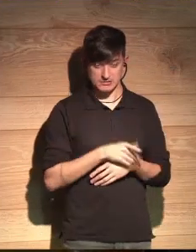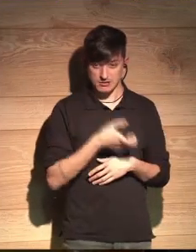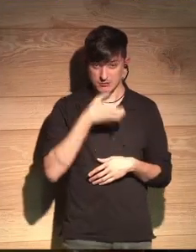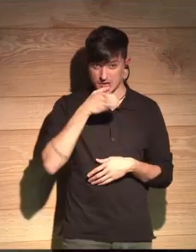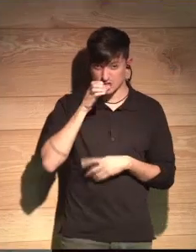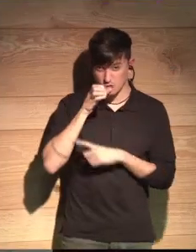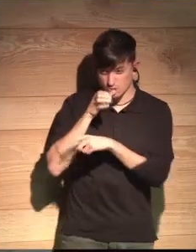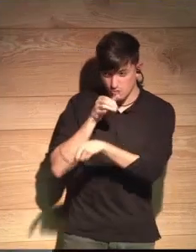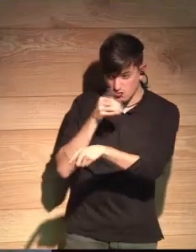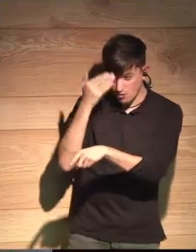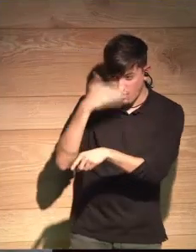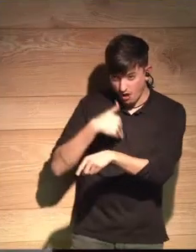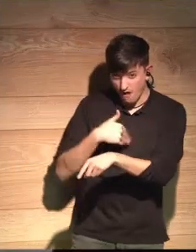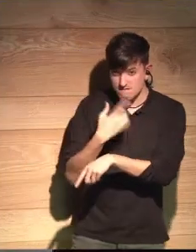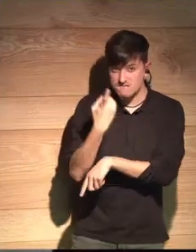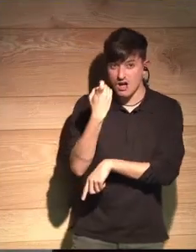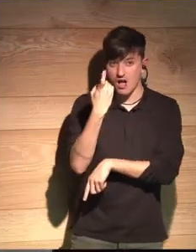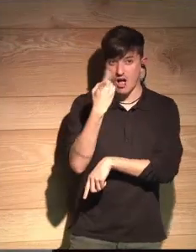Spanglish.